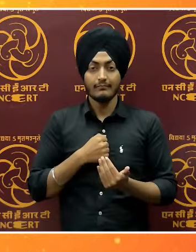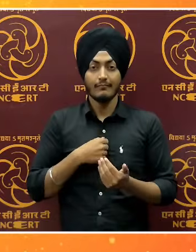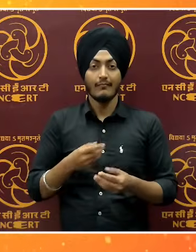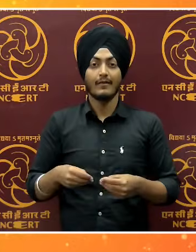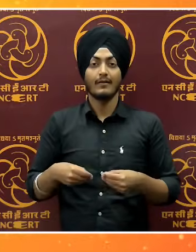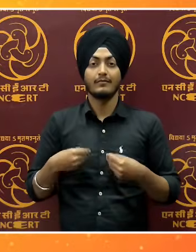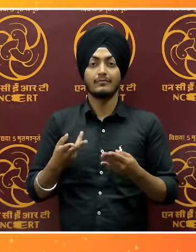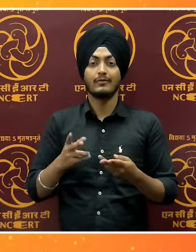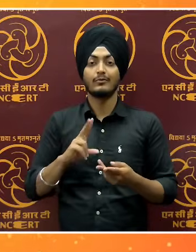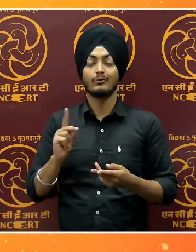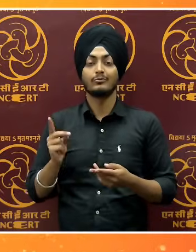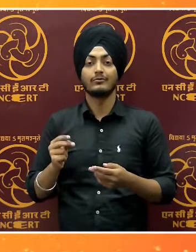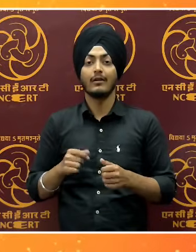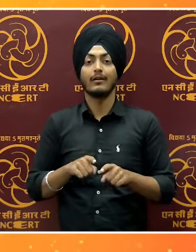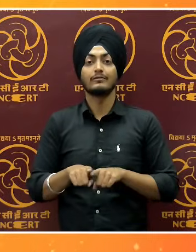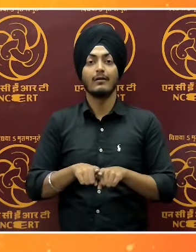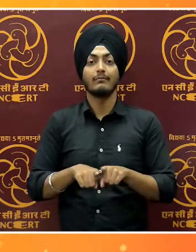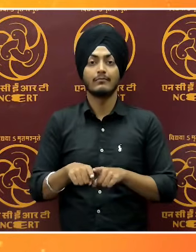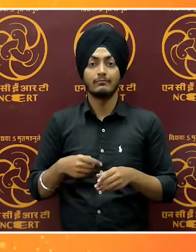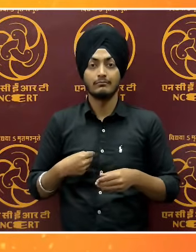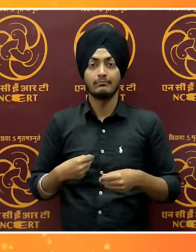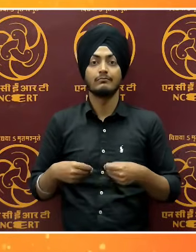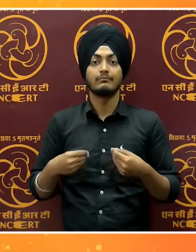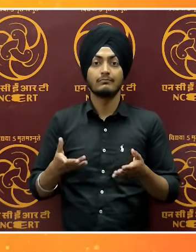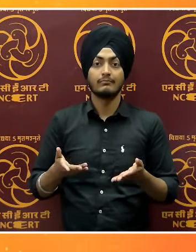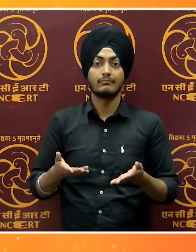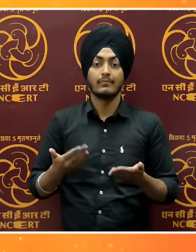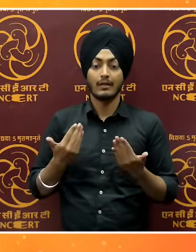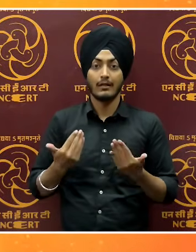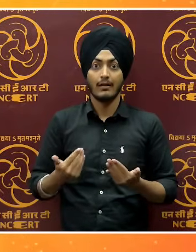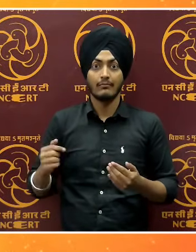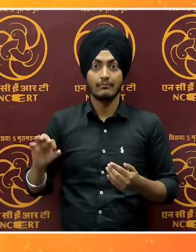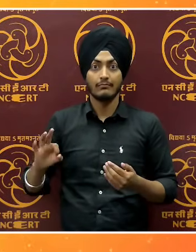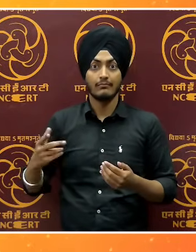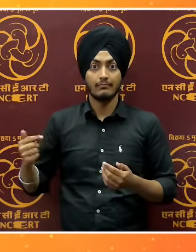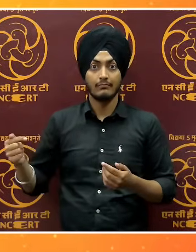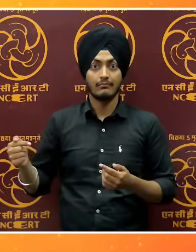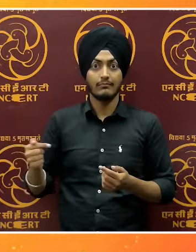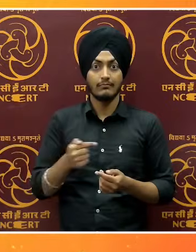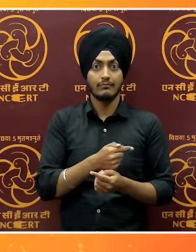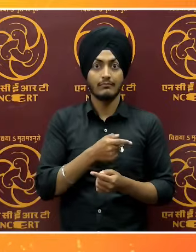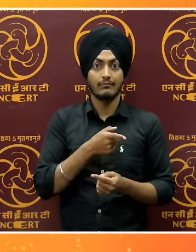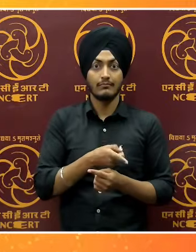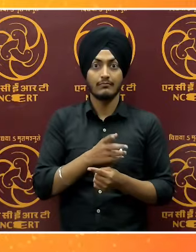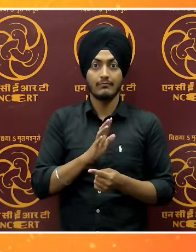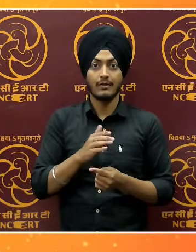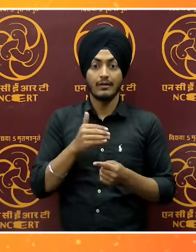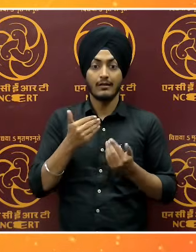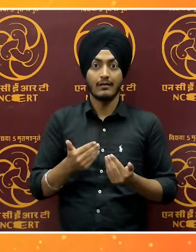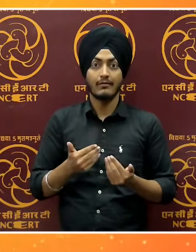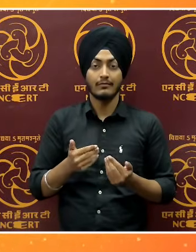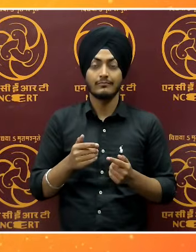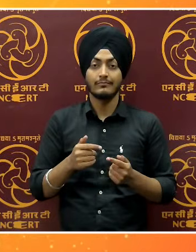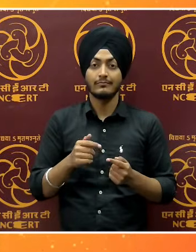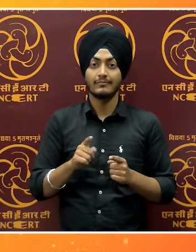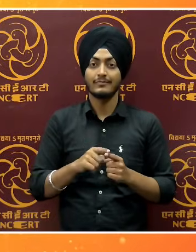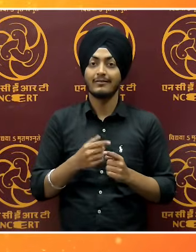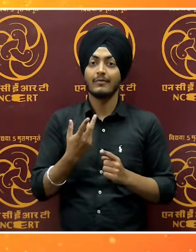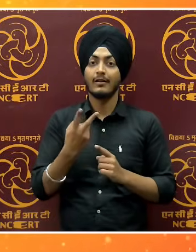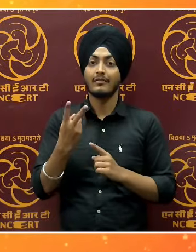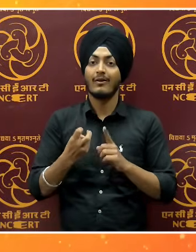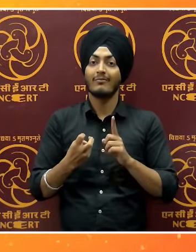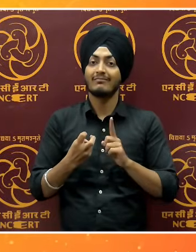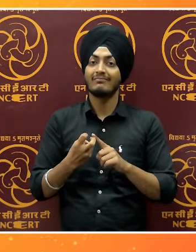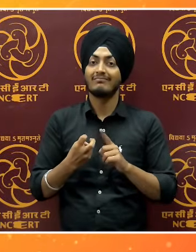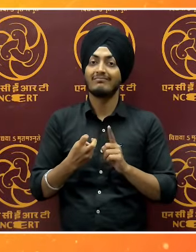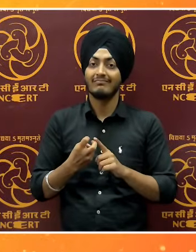another example that current is flowing in this direction towards download in an angle. I am considering